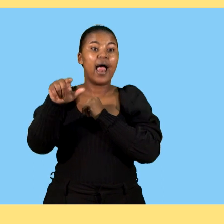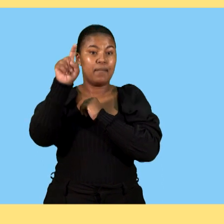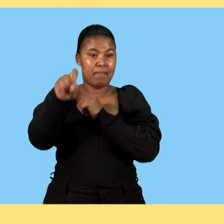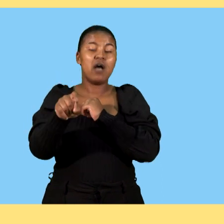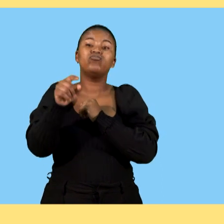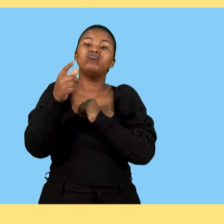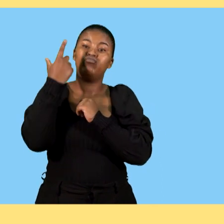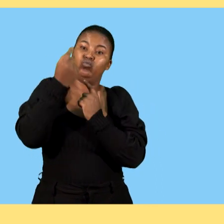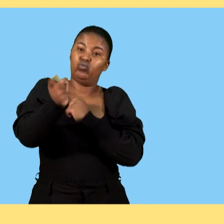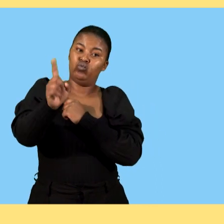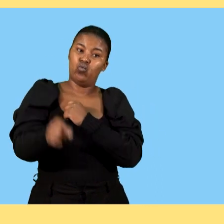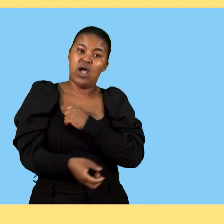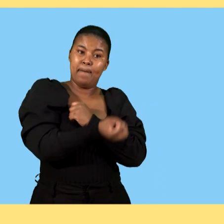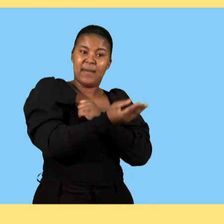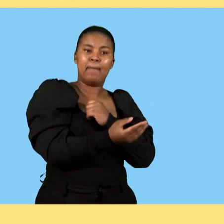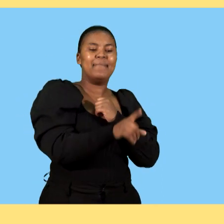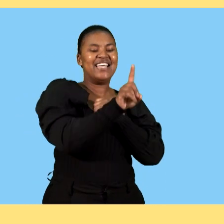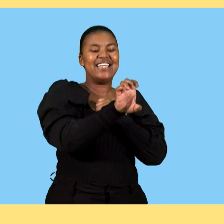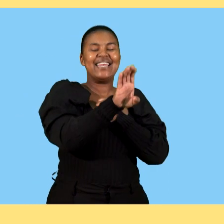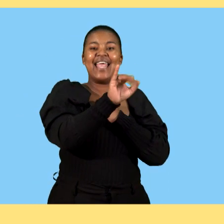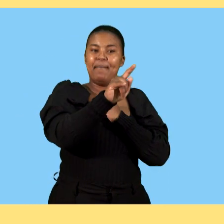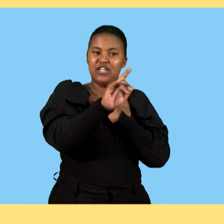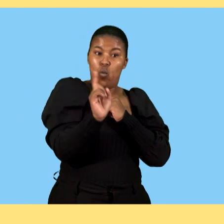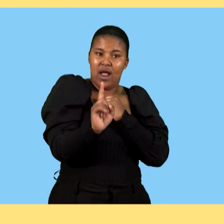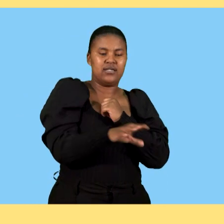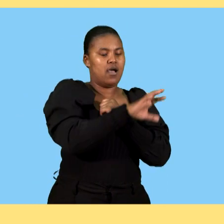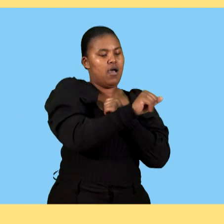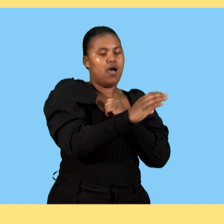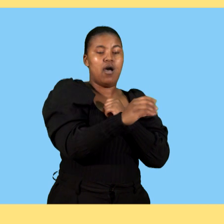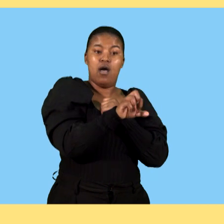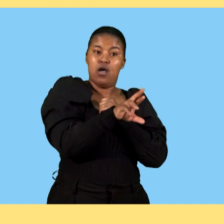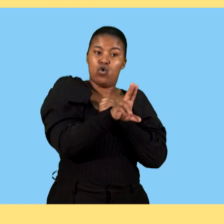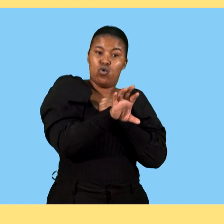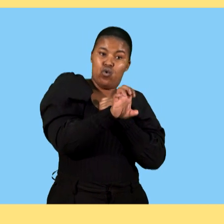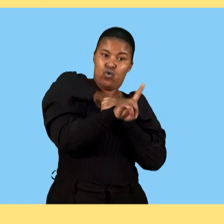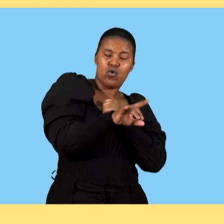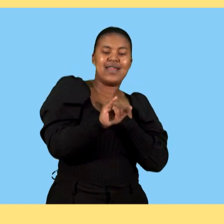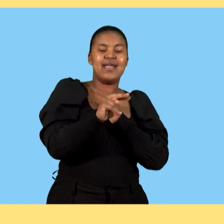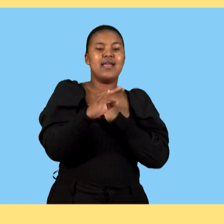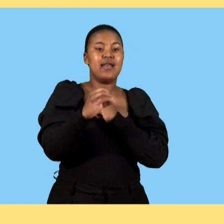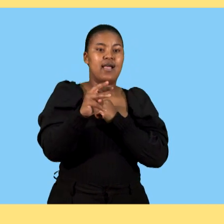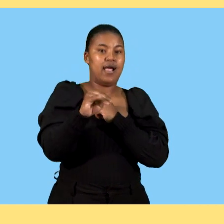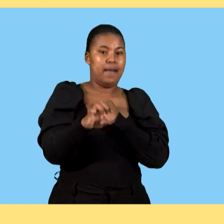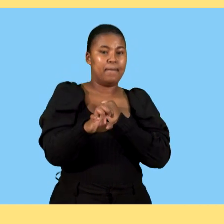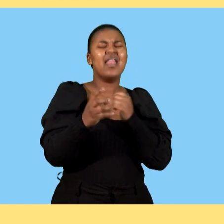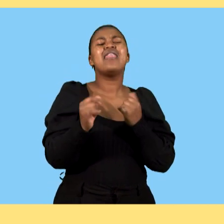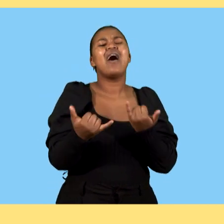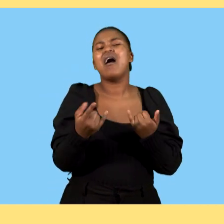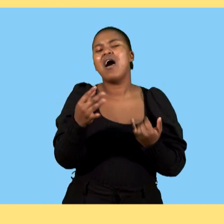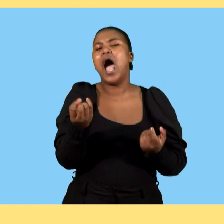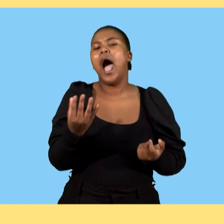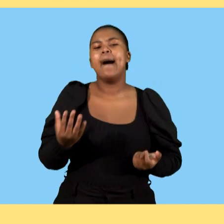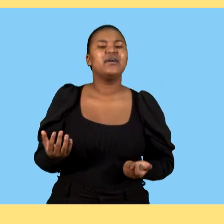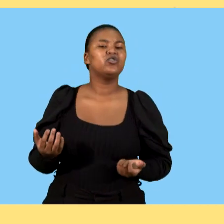come here and I'm debiting my accrued income. And the amount